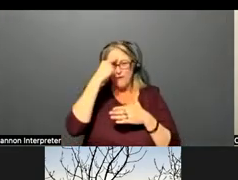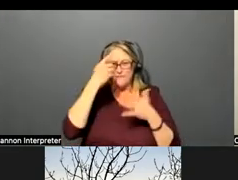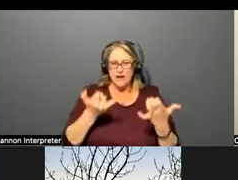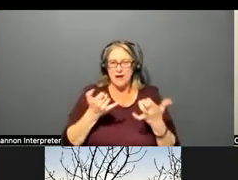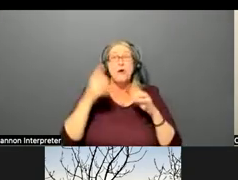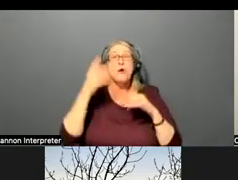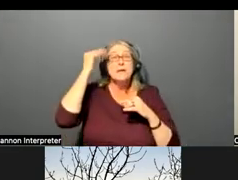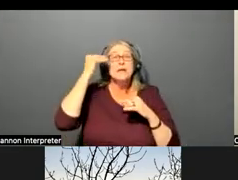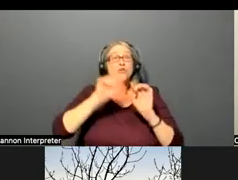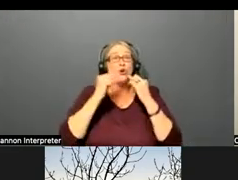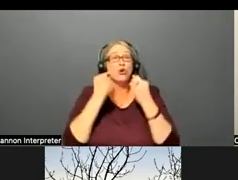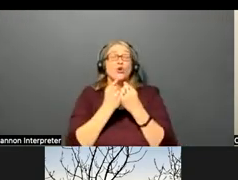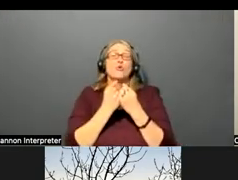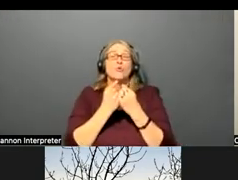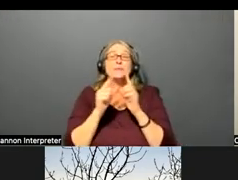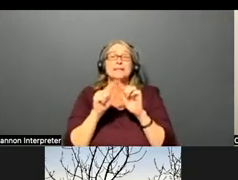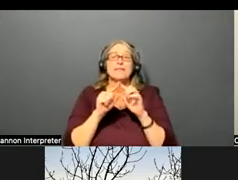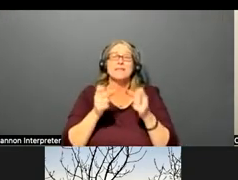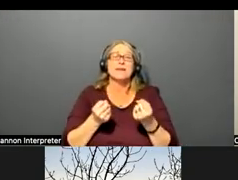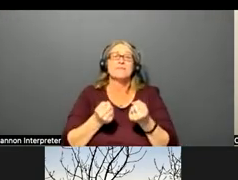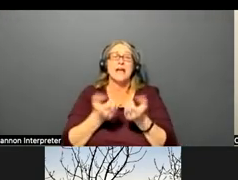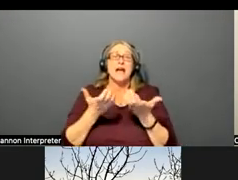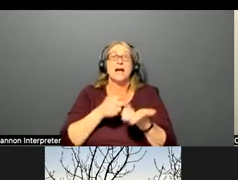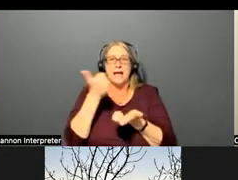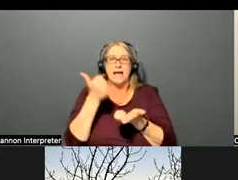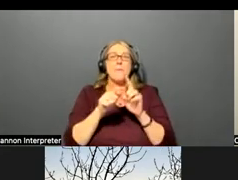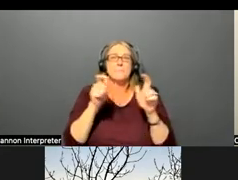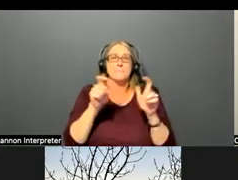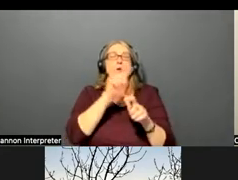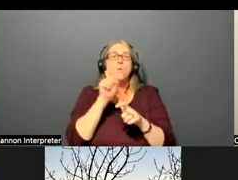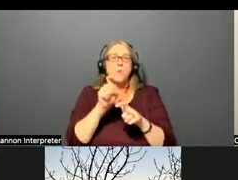have a lot of other good questions. So I'm